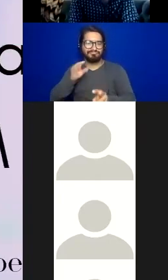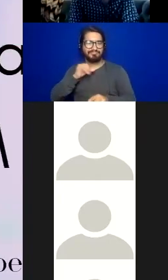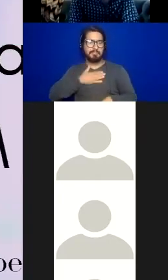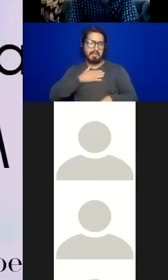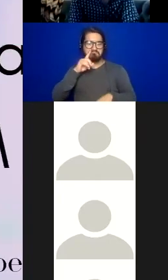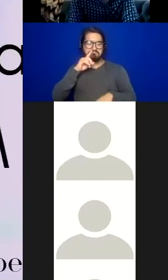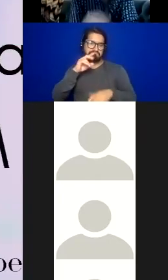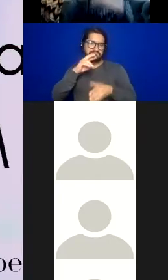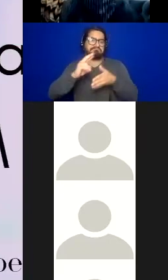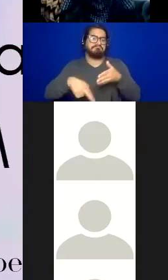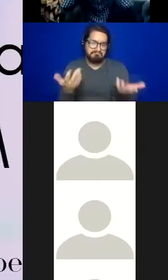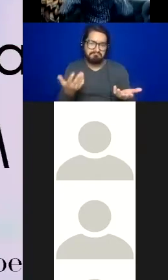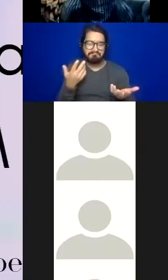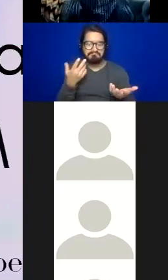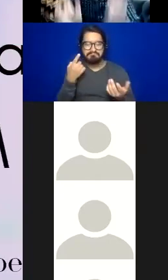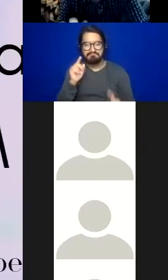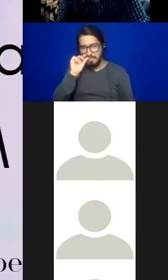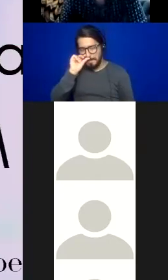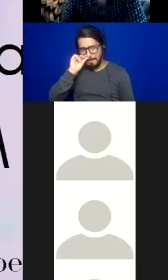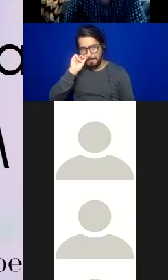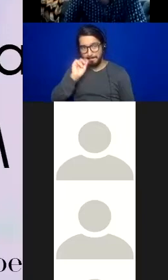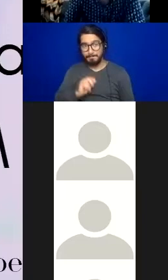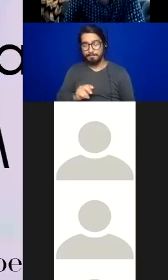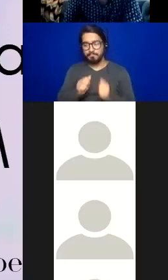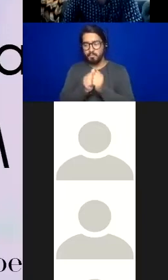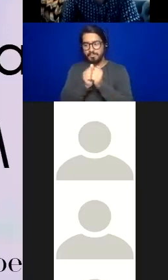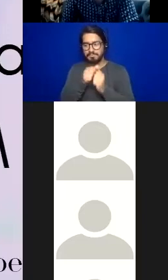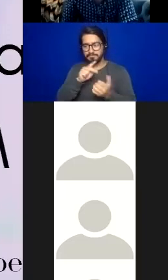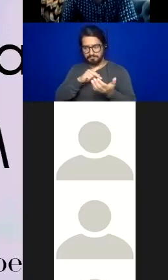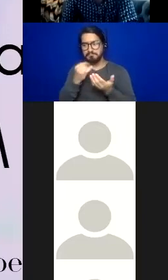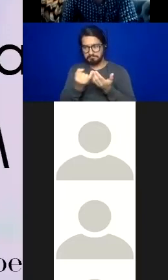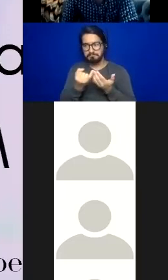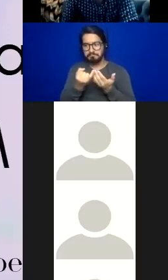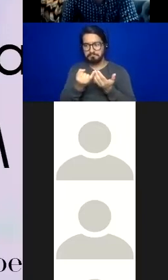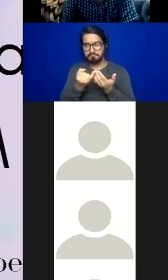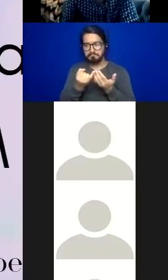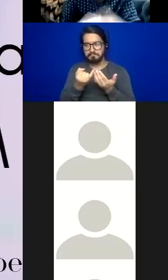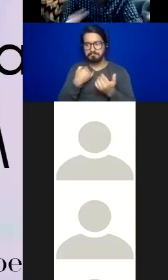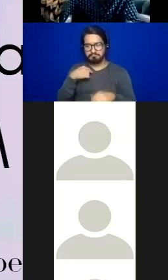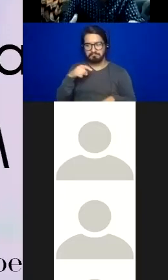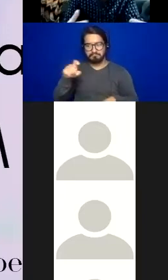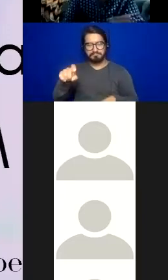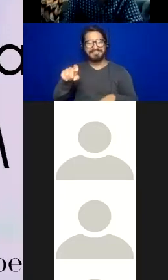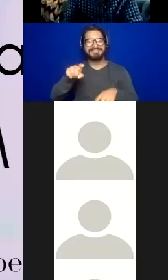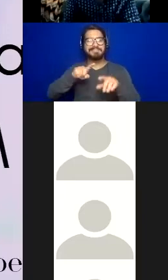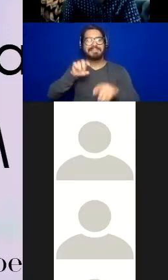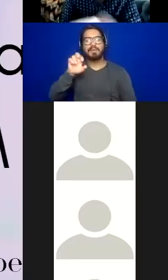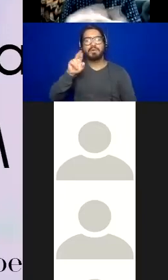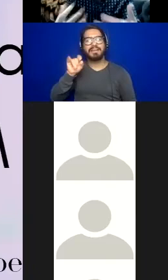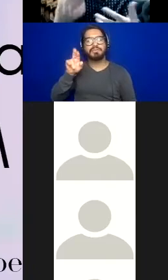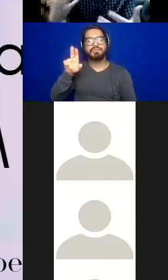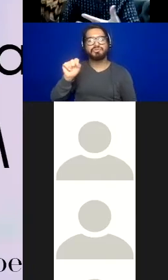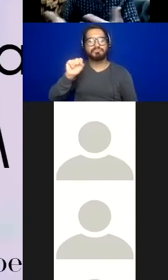Okay, so what I did with this project is I made some erasure poetry. And unfortunately, there's this really